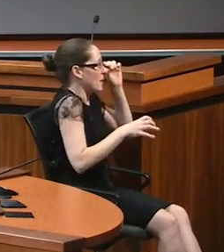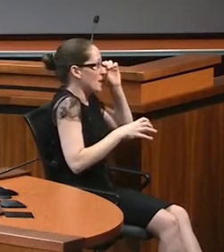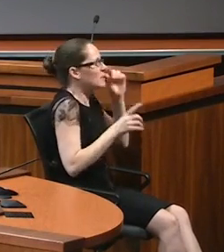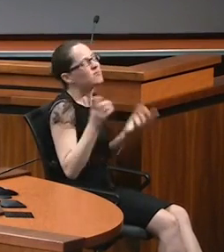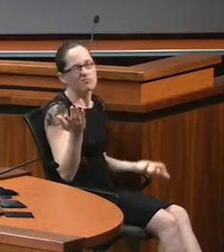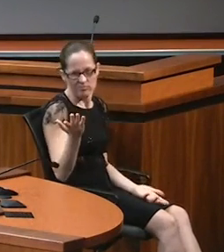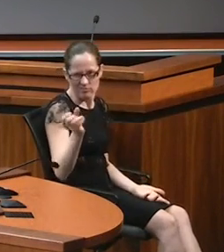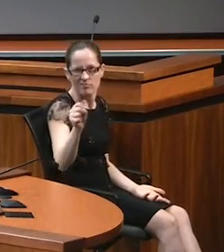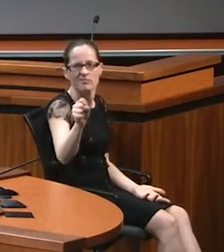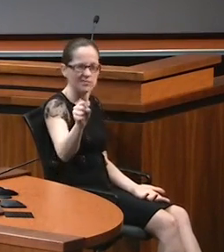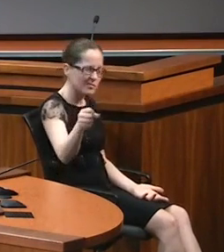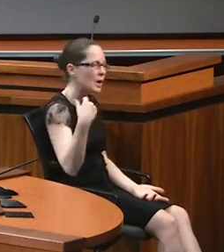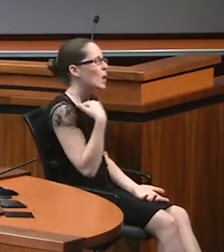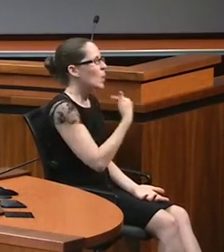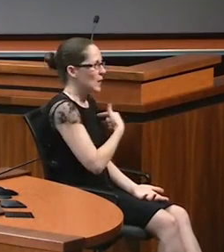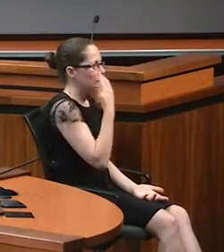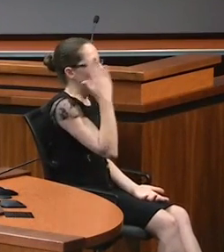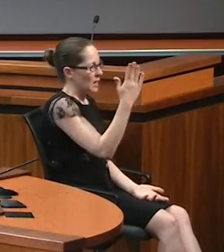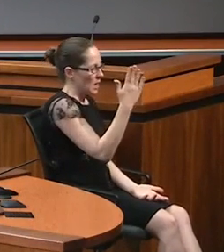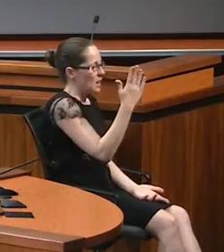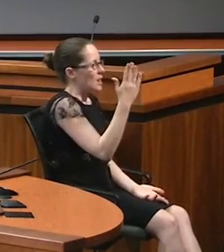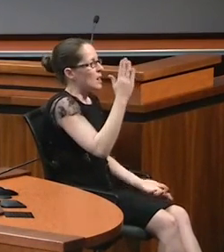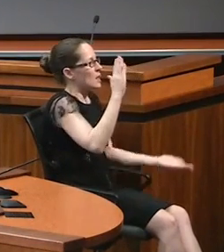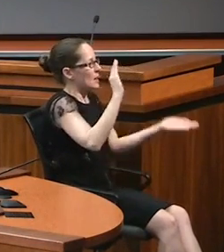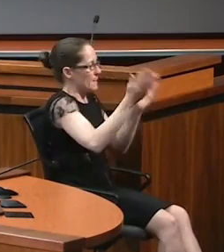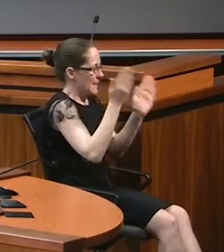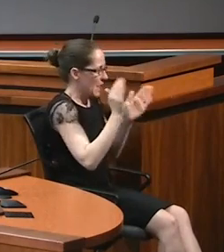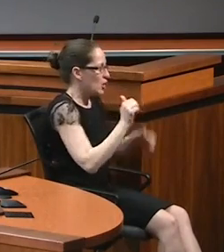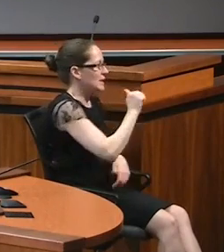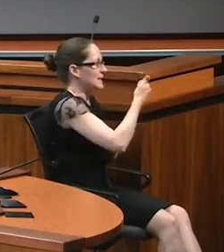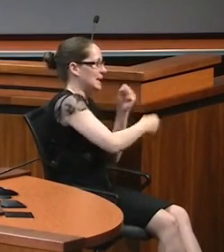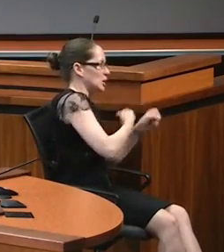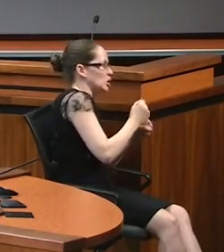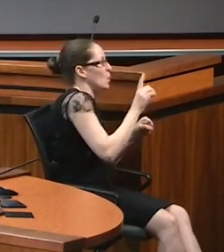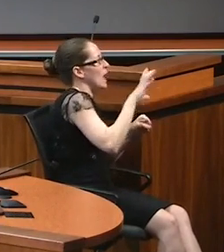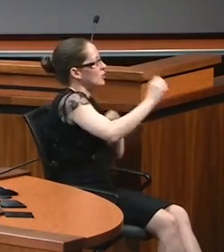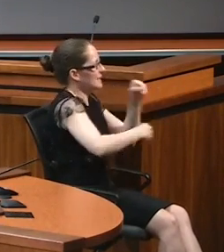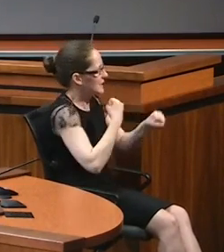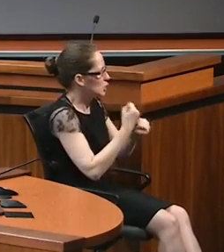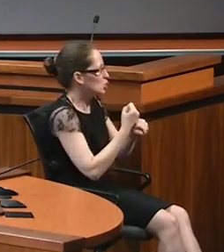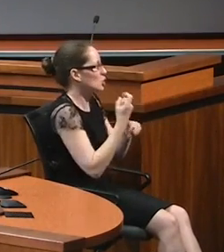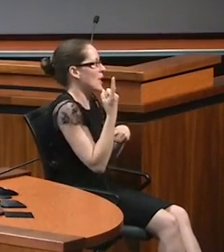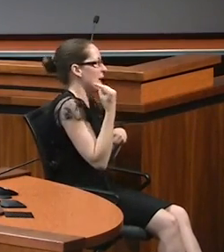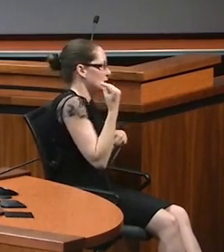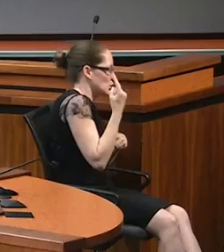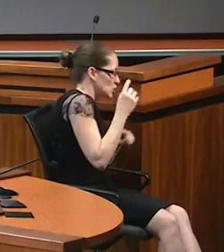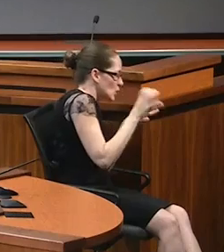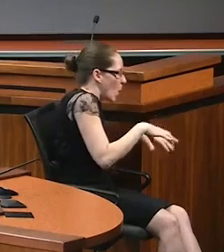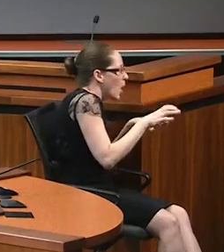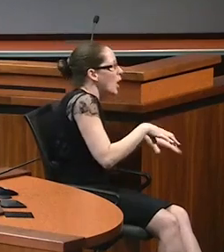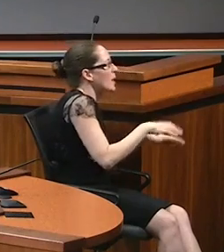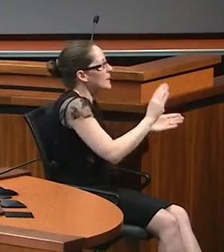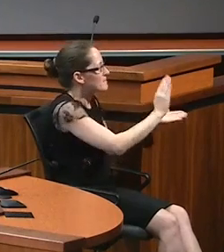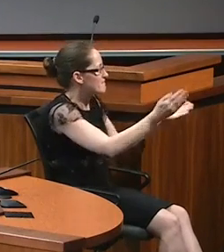the suggested improvements would compare that storm event to, as it occurred to under the improved condition. The way the model